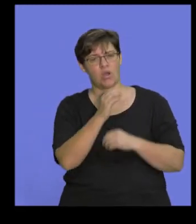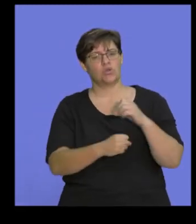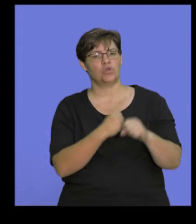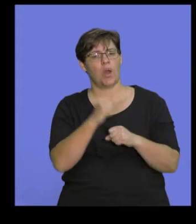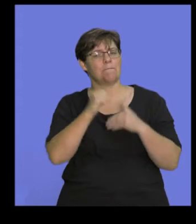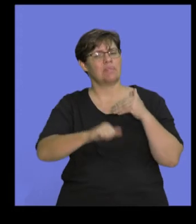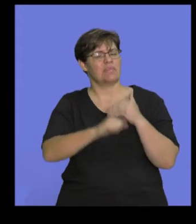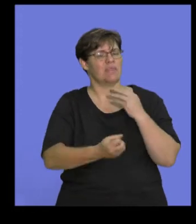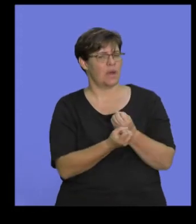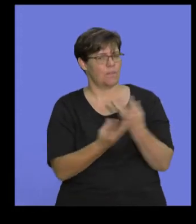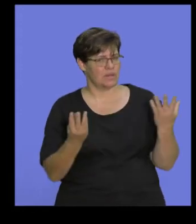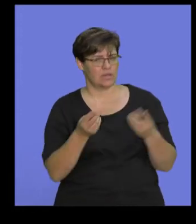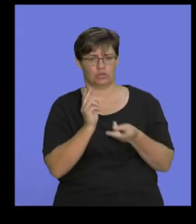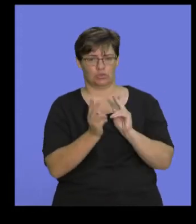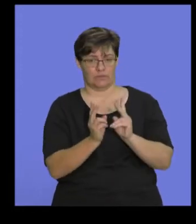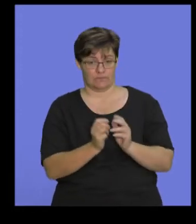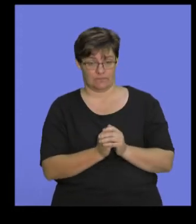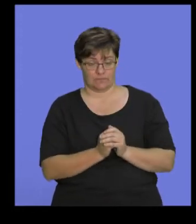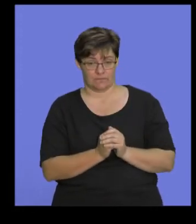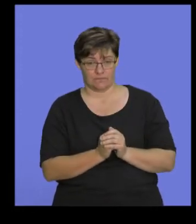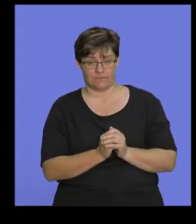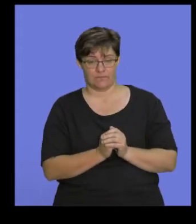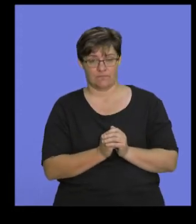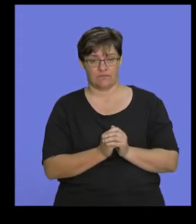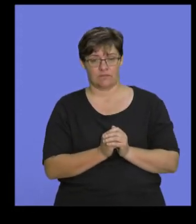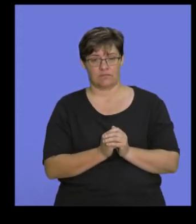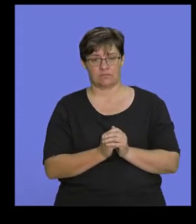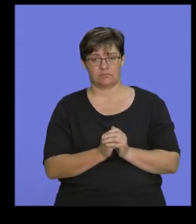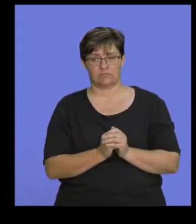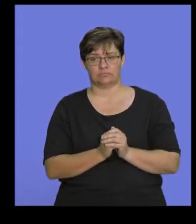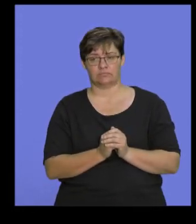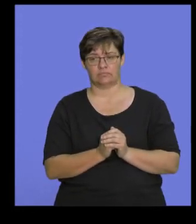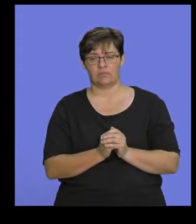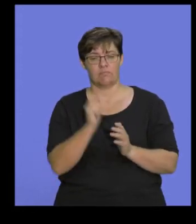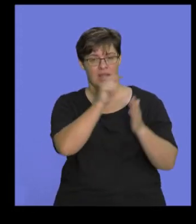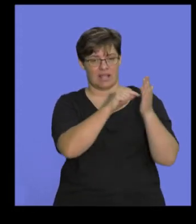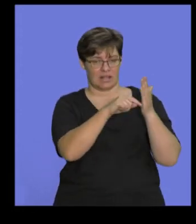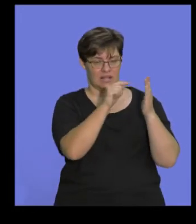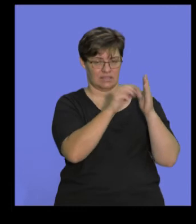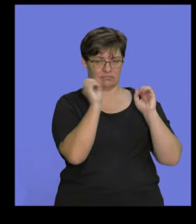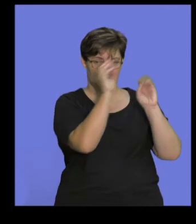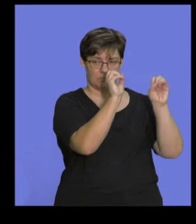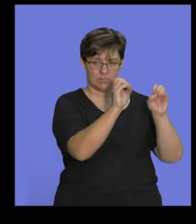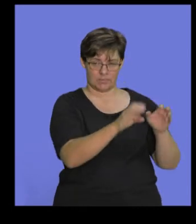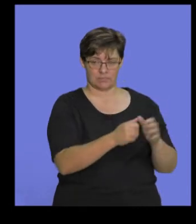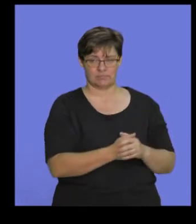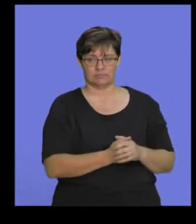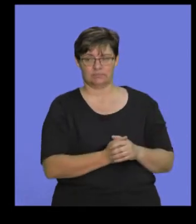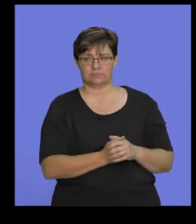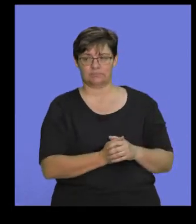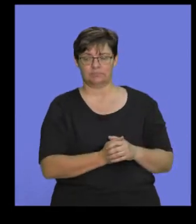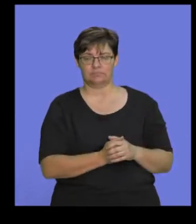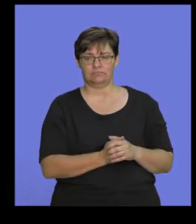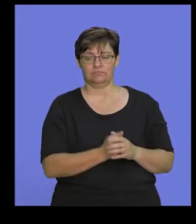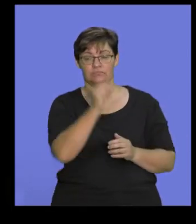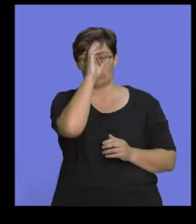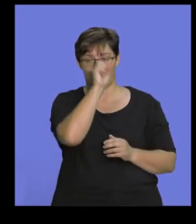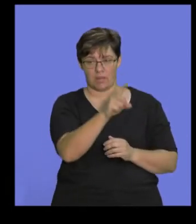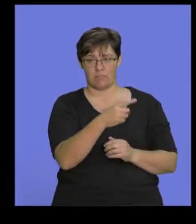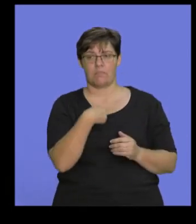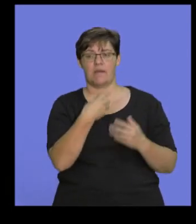in a year we have 12 months. And then I will then also go to my calculator.